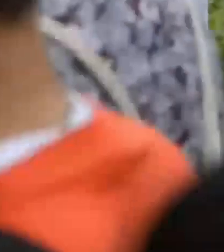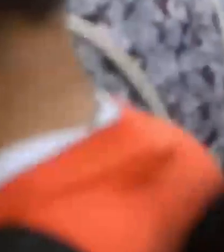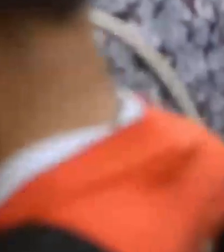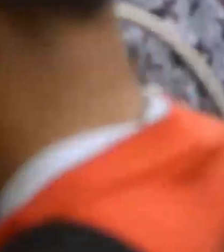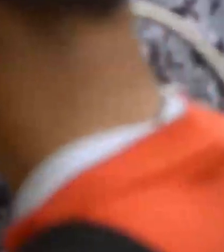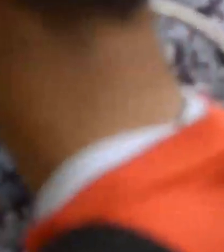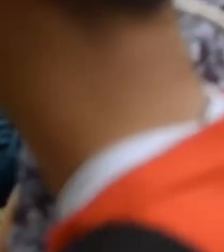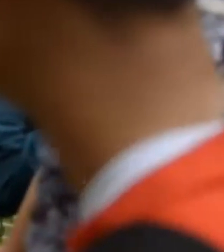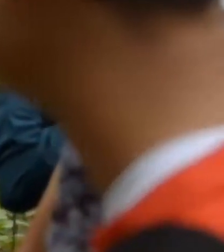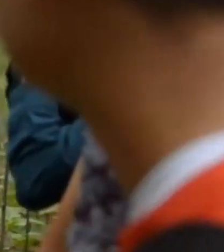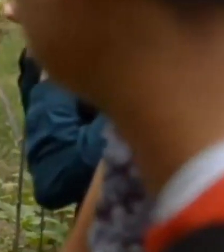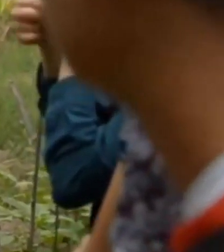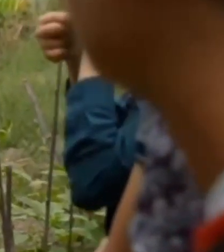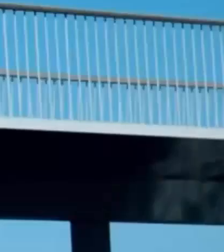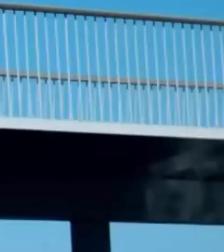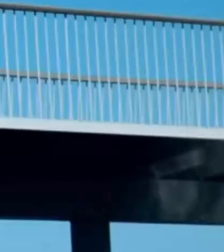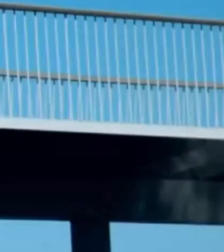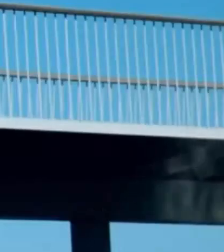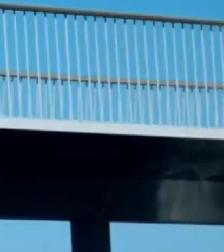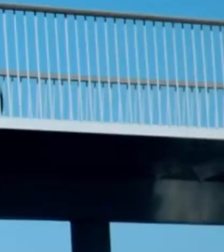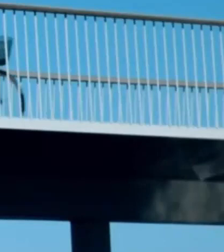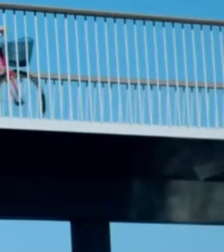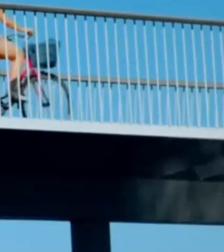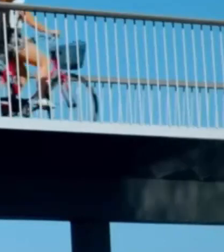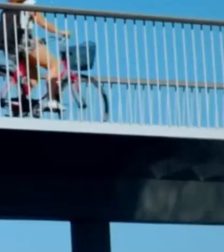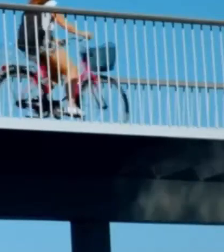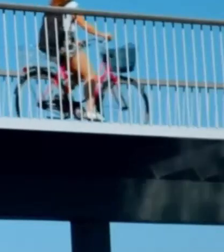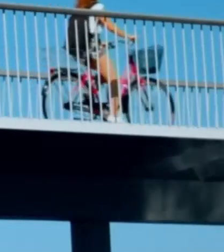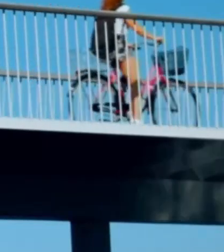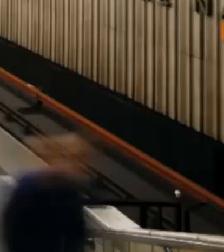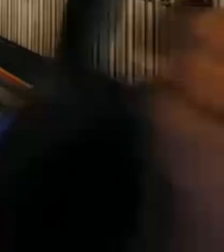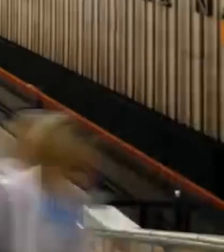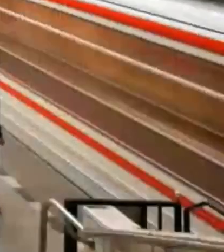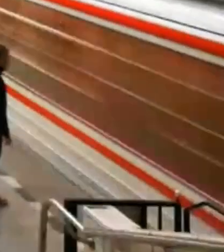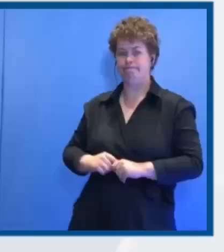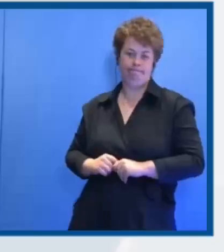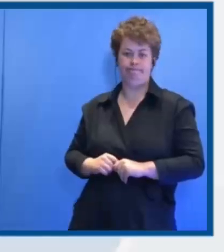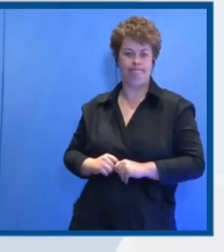this is not high-tech enough, or that the stability